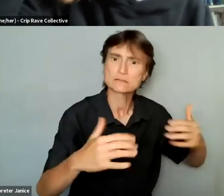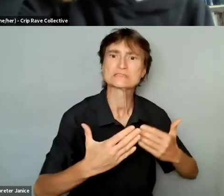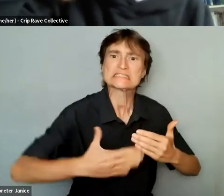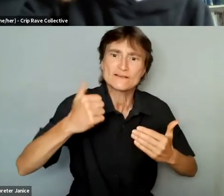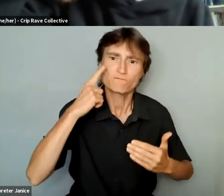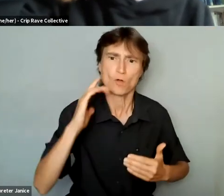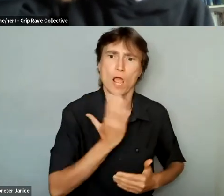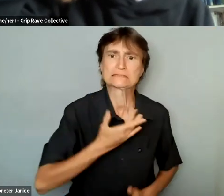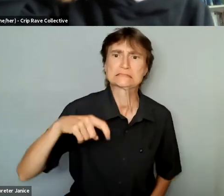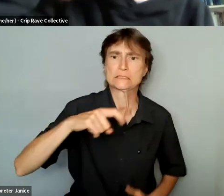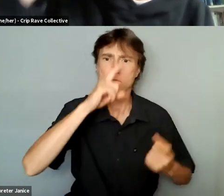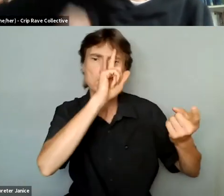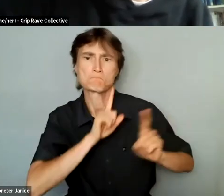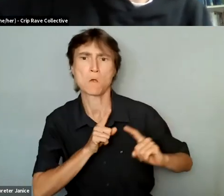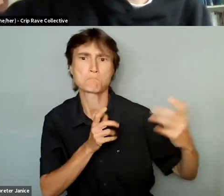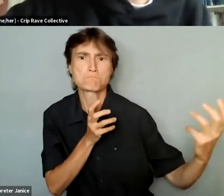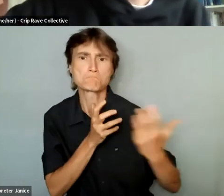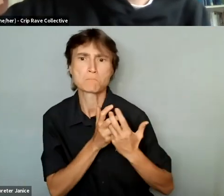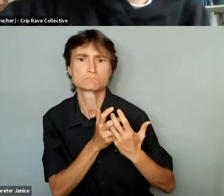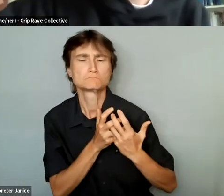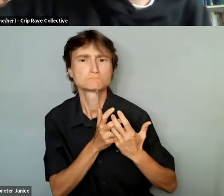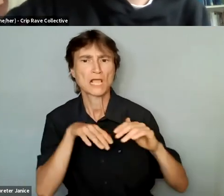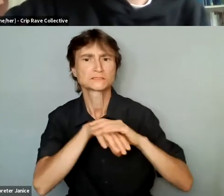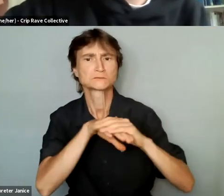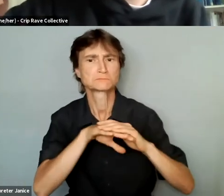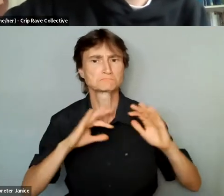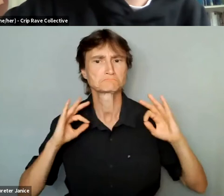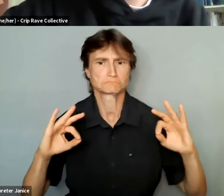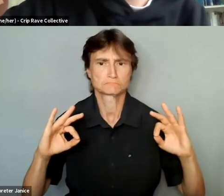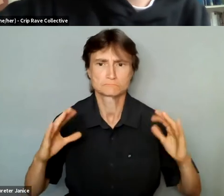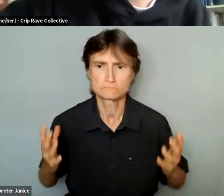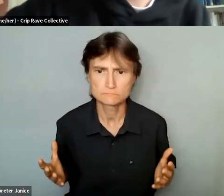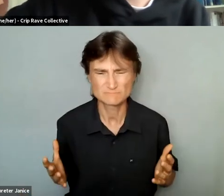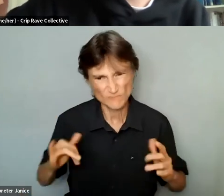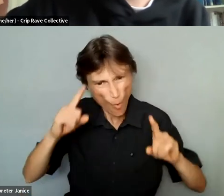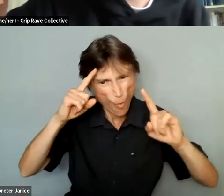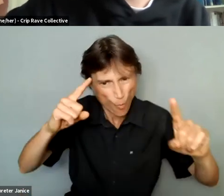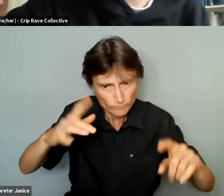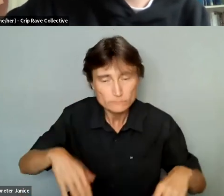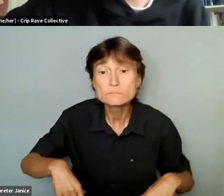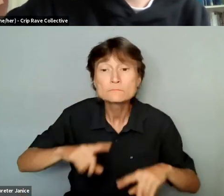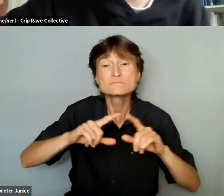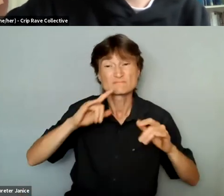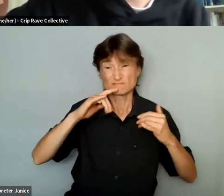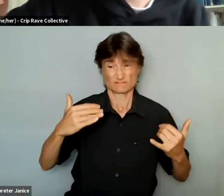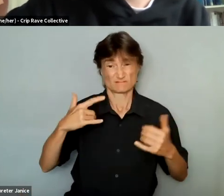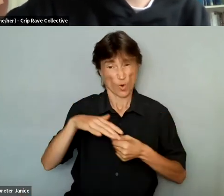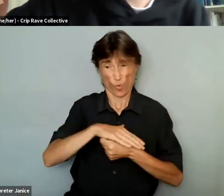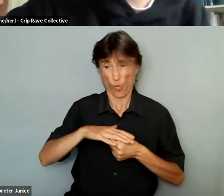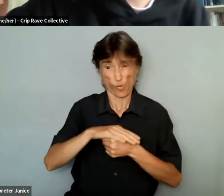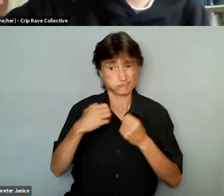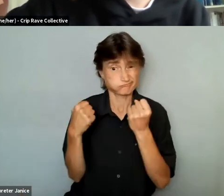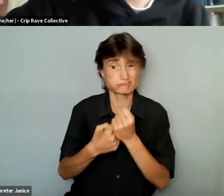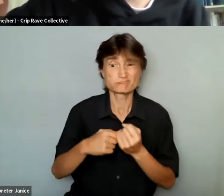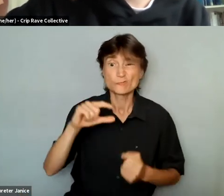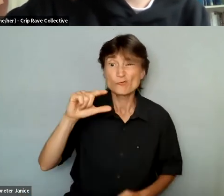I think we've generally been like really, really supported locally, especially in terms of like grant